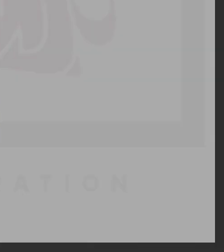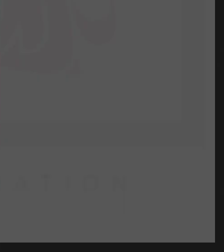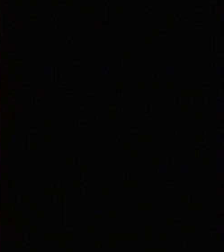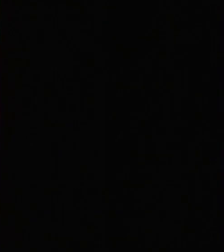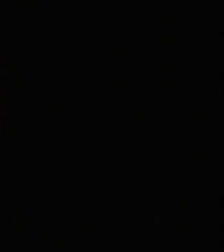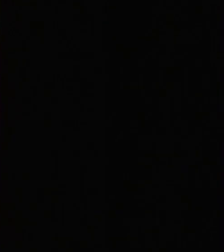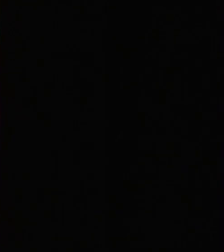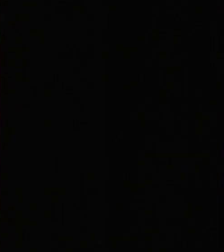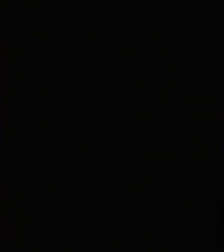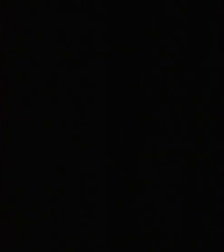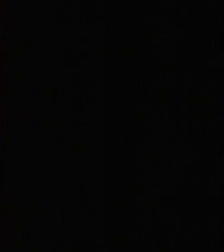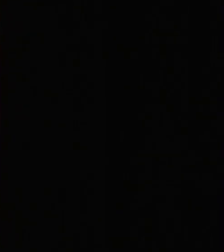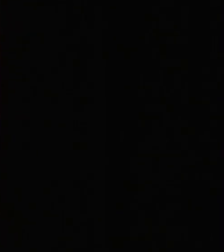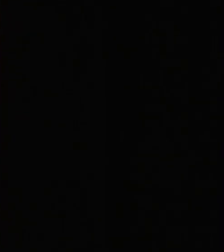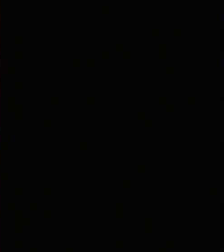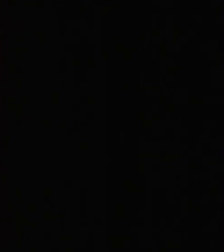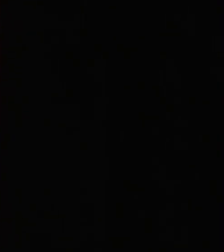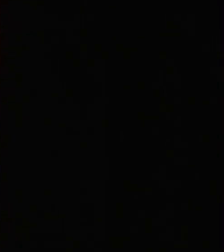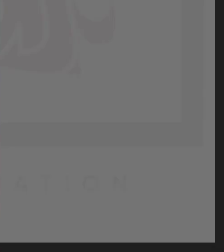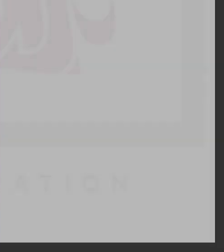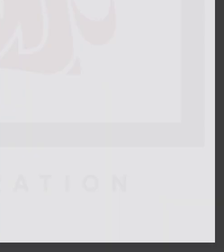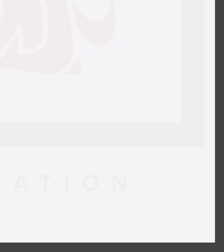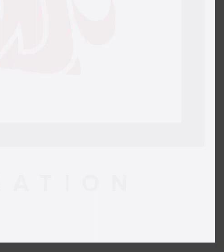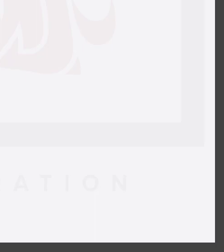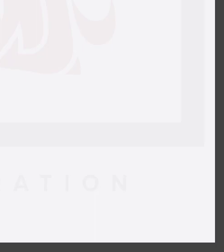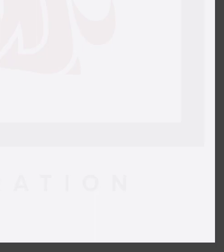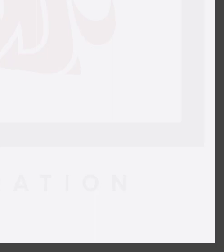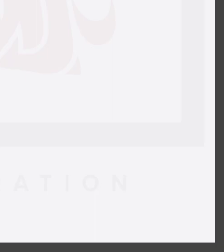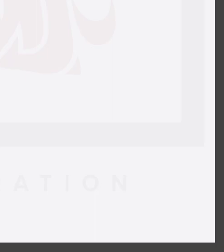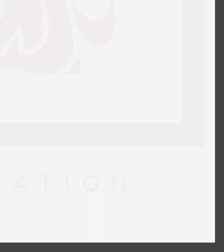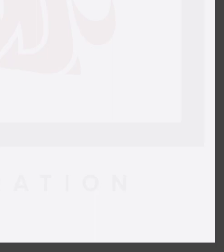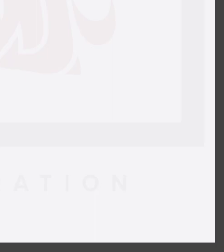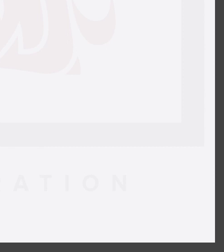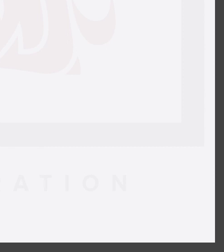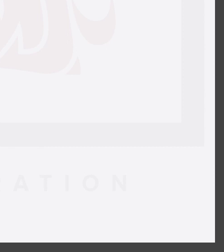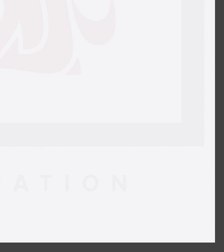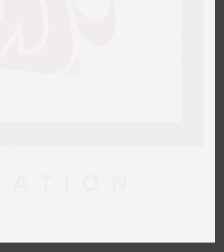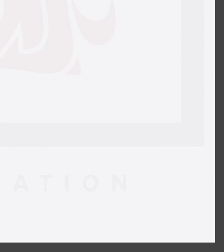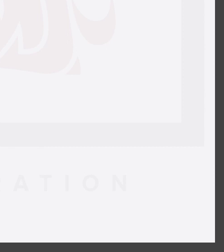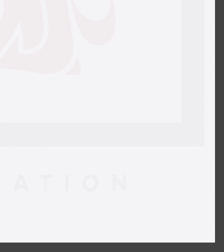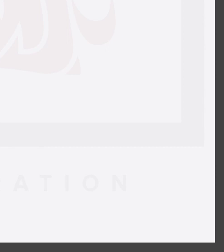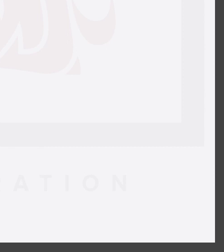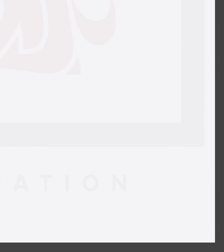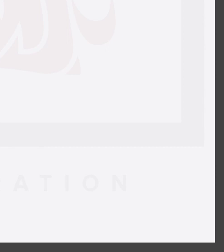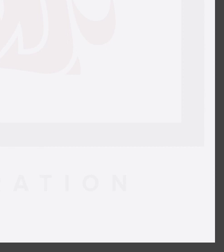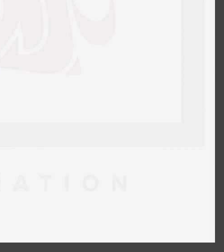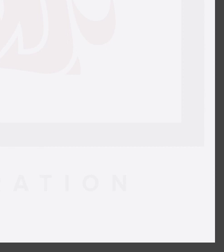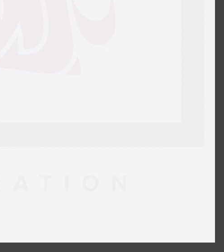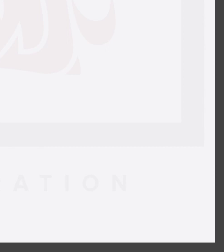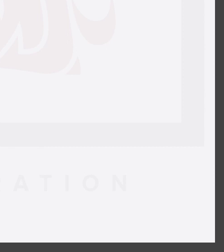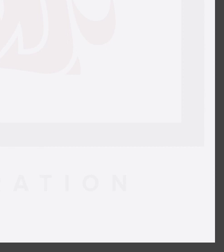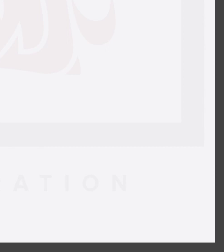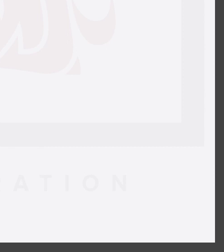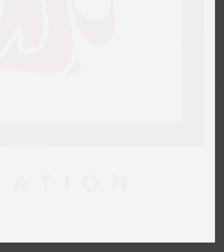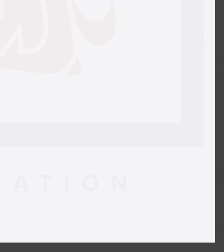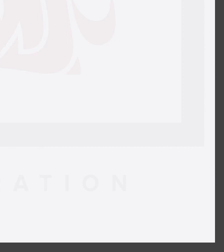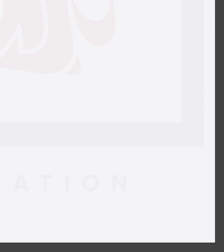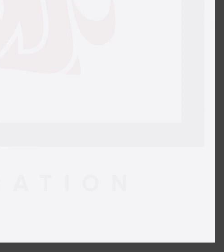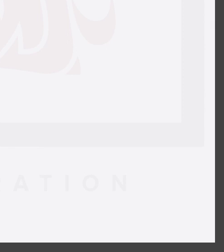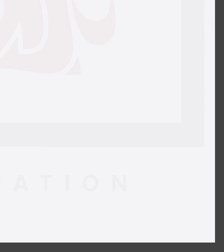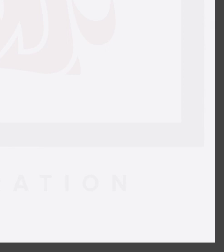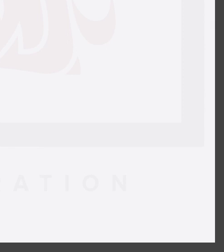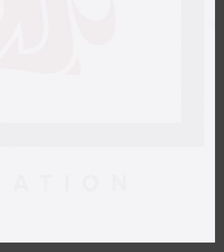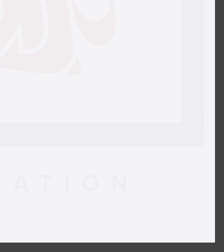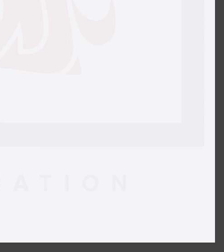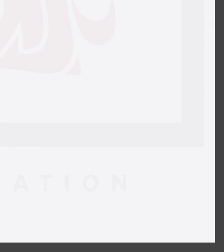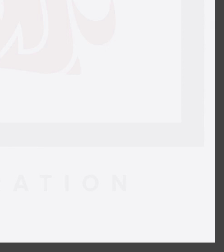The Voylan College of Engineering and Architecture, with 291 undergraduates, 25 masters,